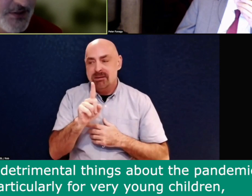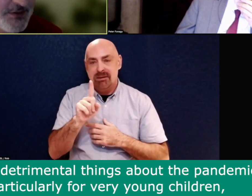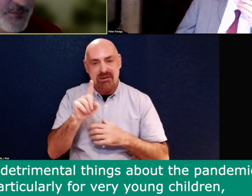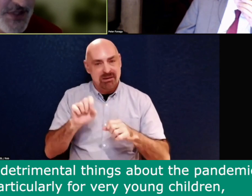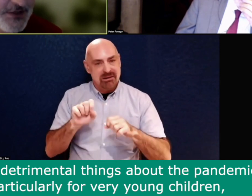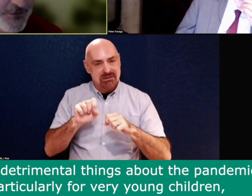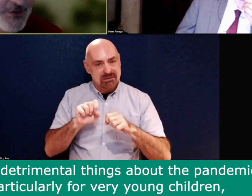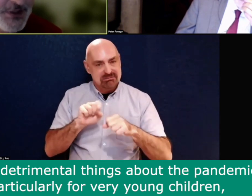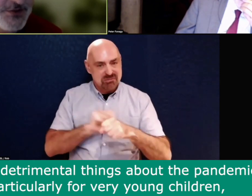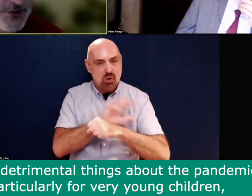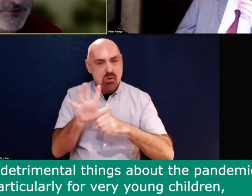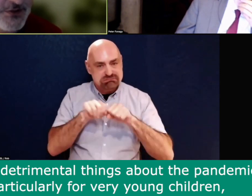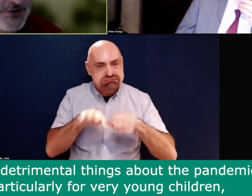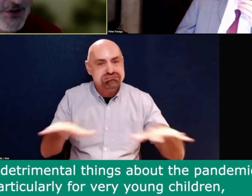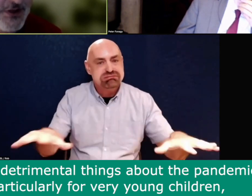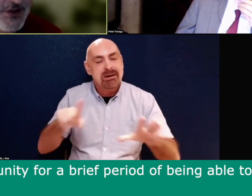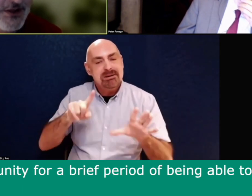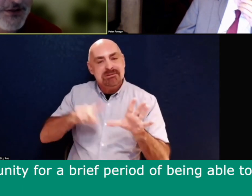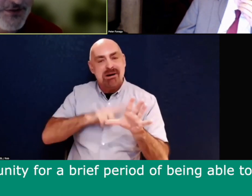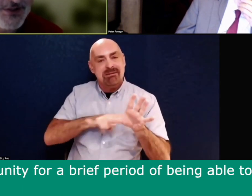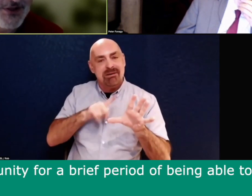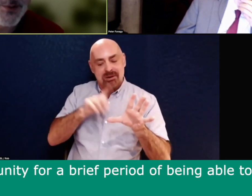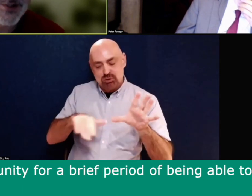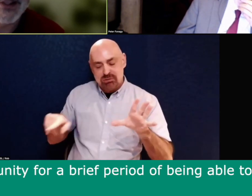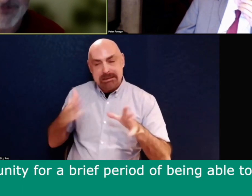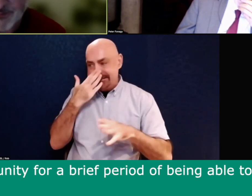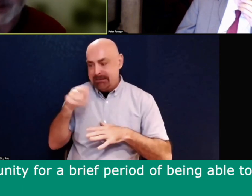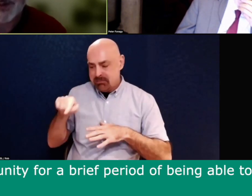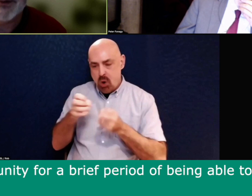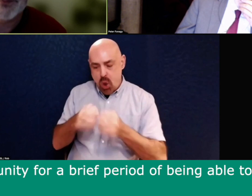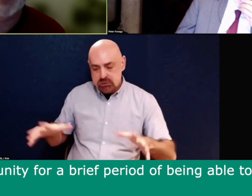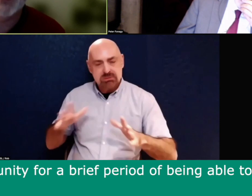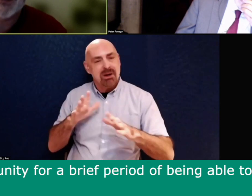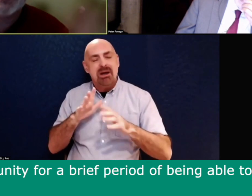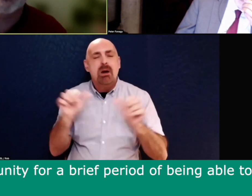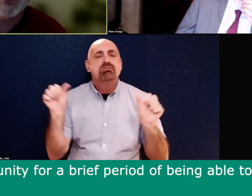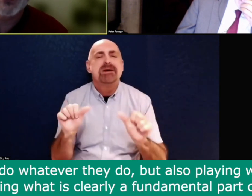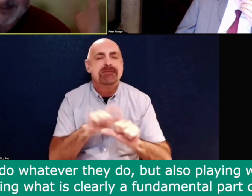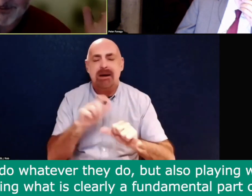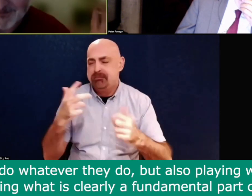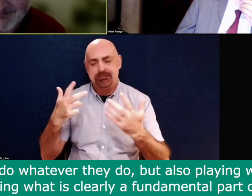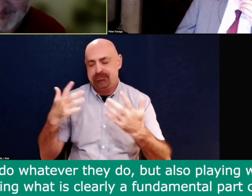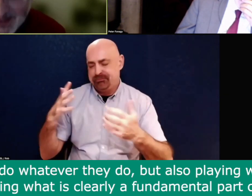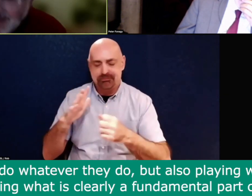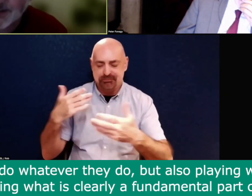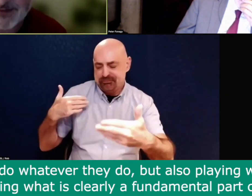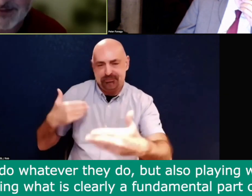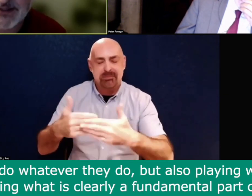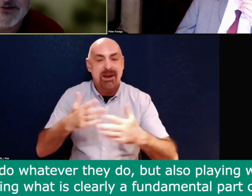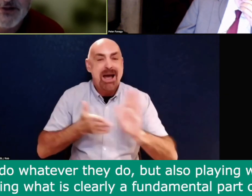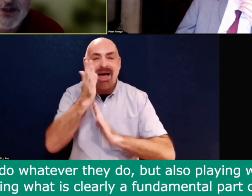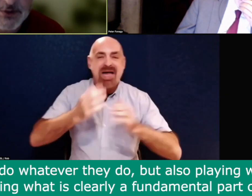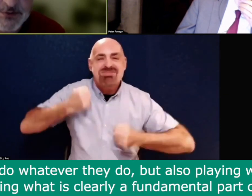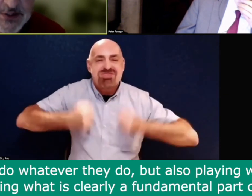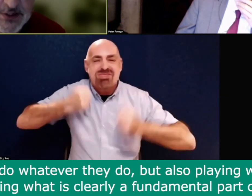pandemic has been, particularly for very young children, losing the opportunity for a brief period of being able to go outside, run around, rampage, do whatever